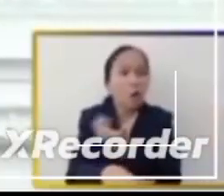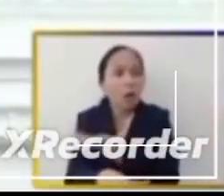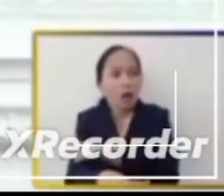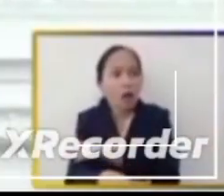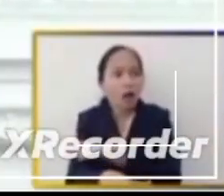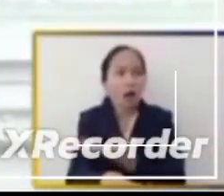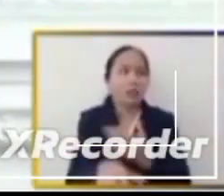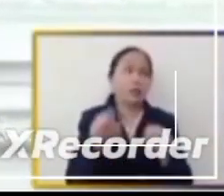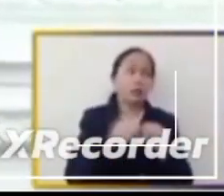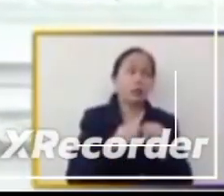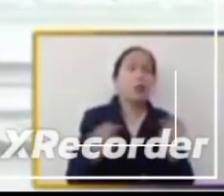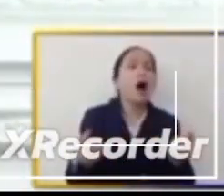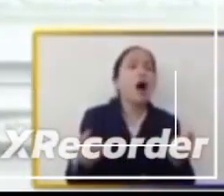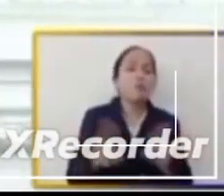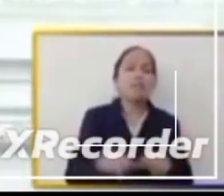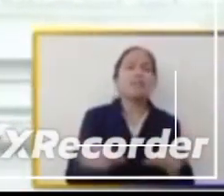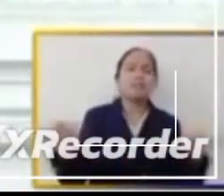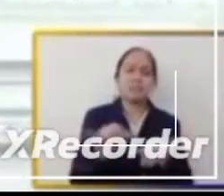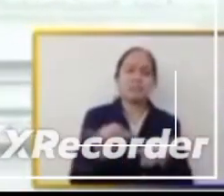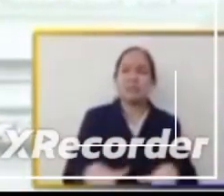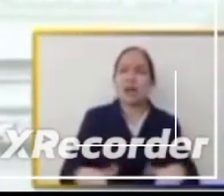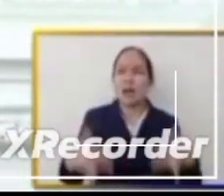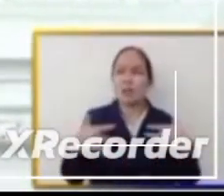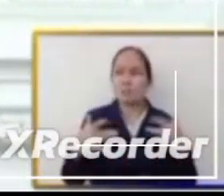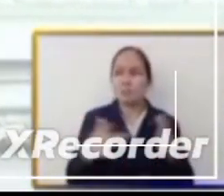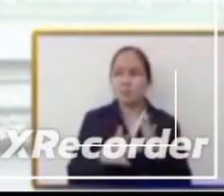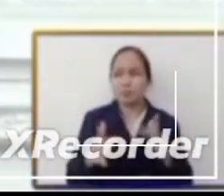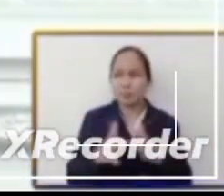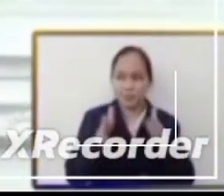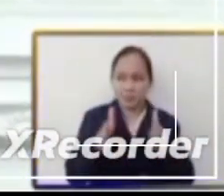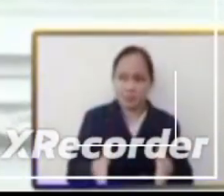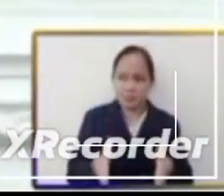Many times, ganyan ang buhay natin bilang mga anak ng Diyos.